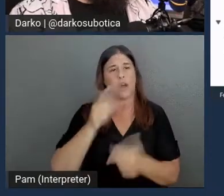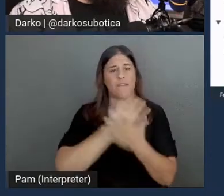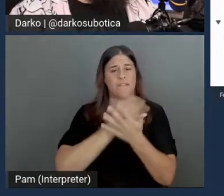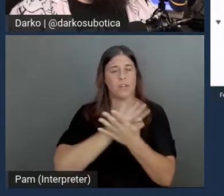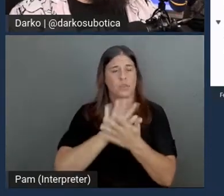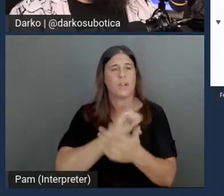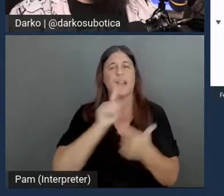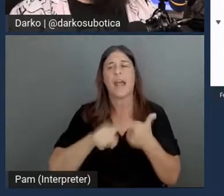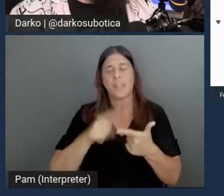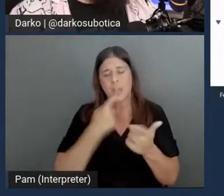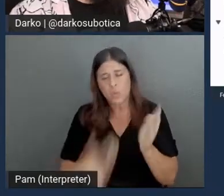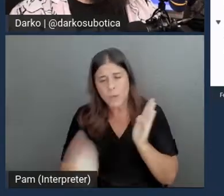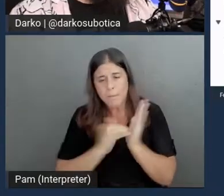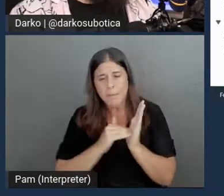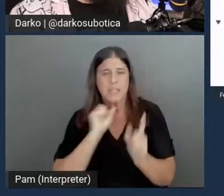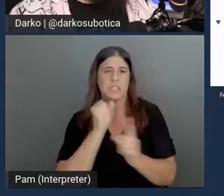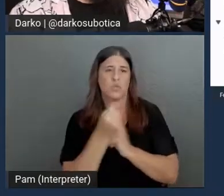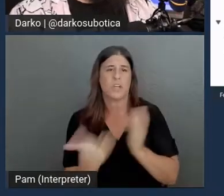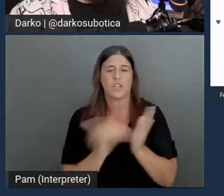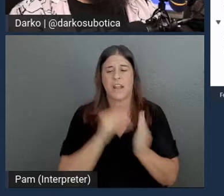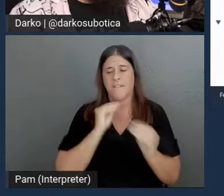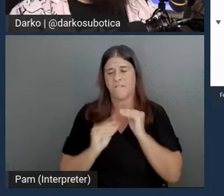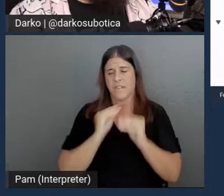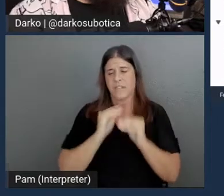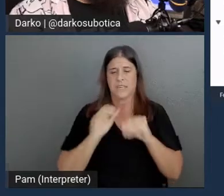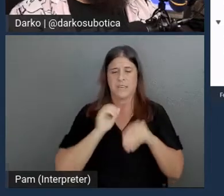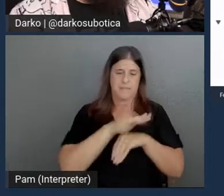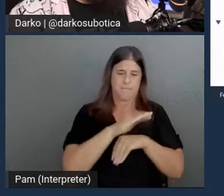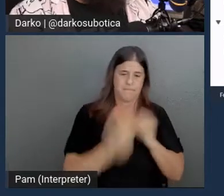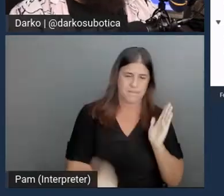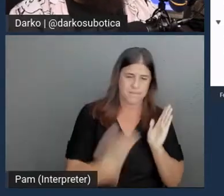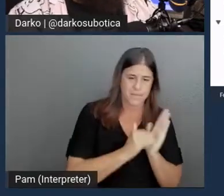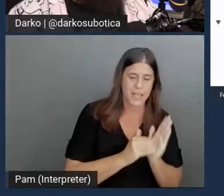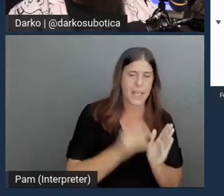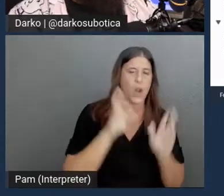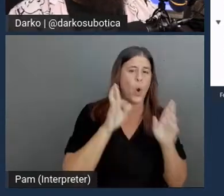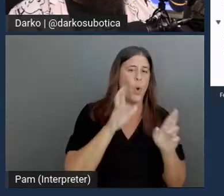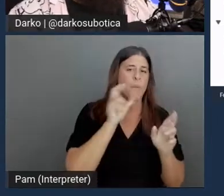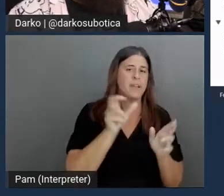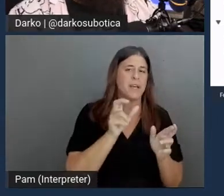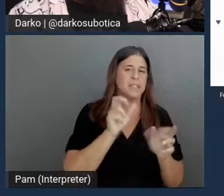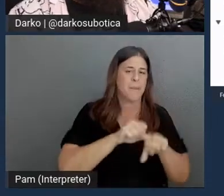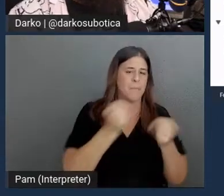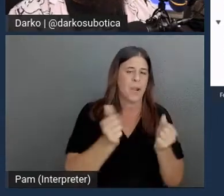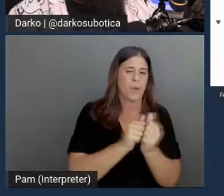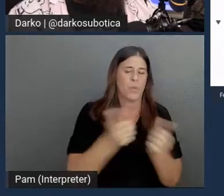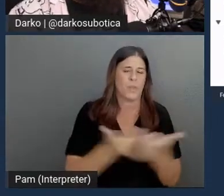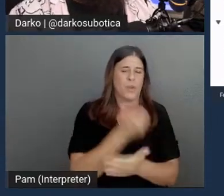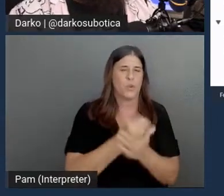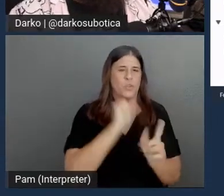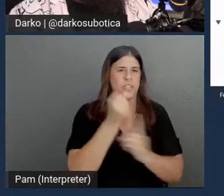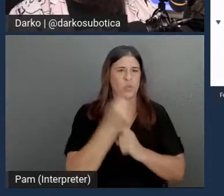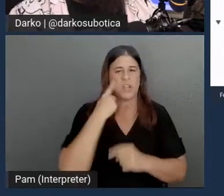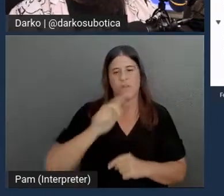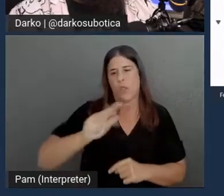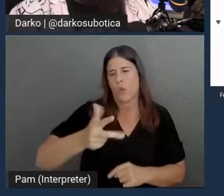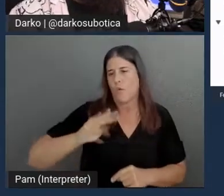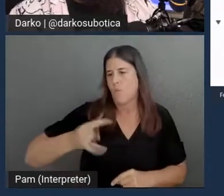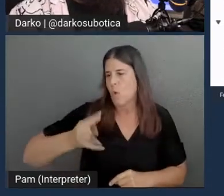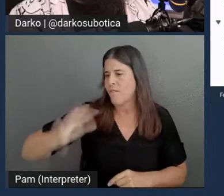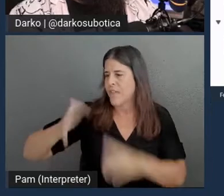you can fix it, deploy it, and hope that it doesn't break with a new scenario in the 3rd house or the 4th house, and so on and so